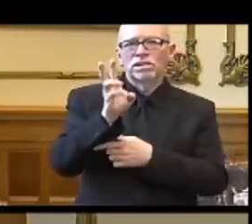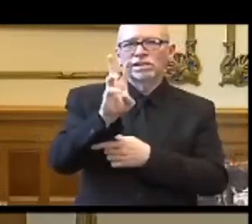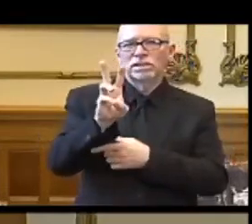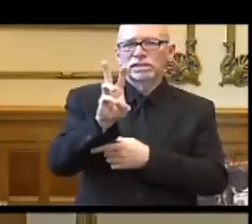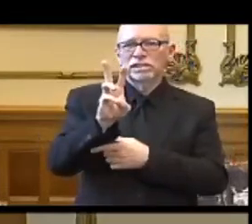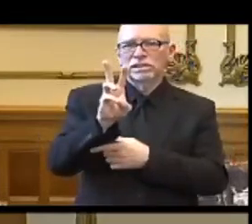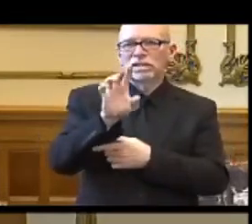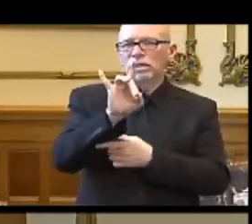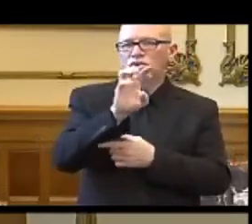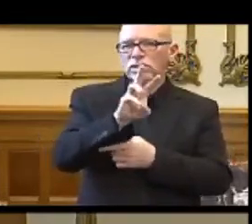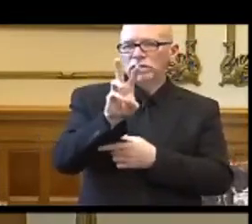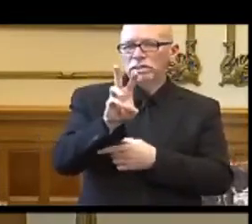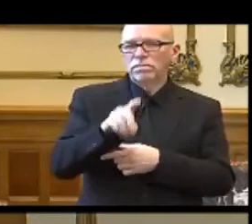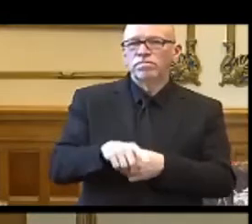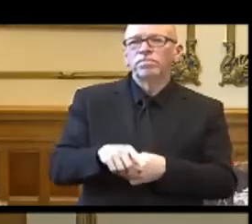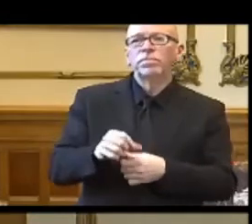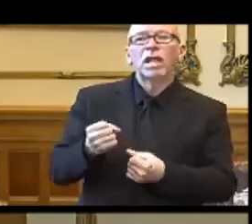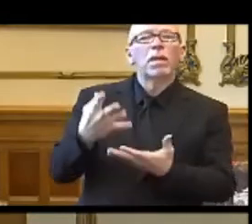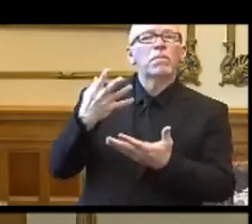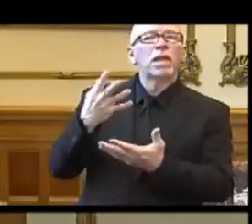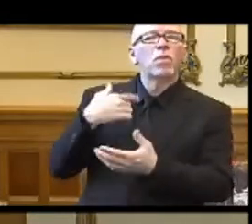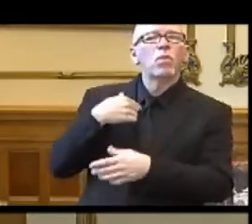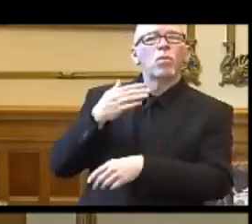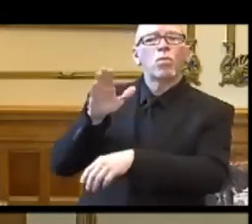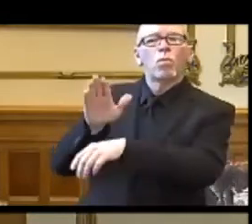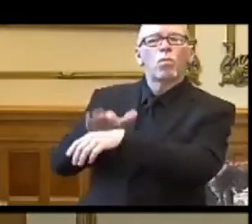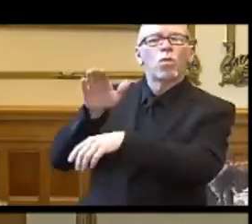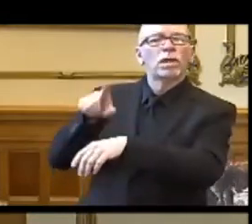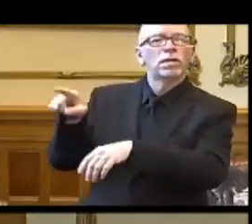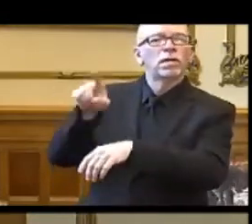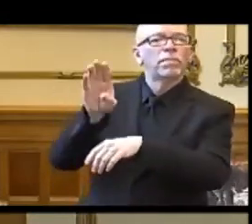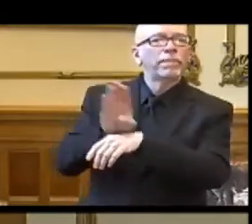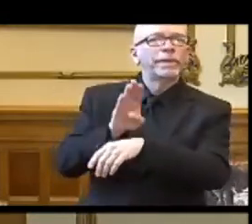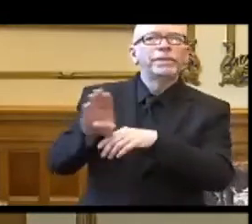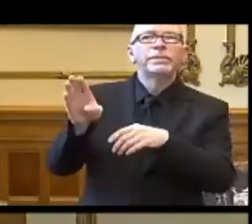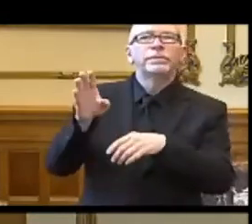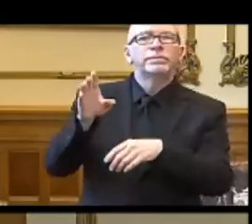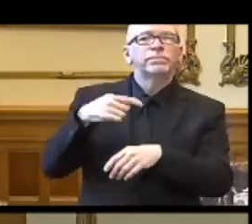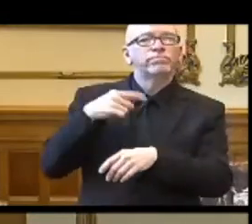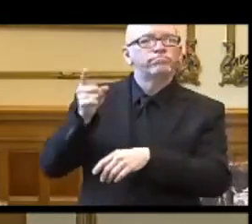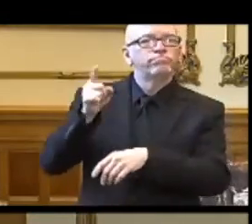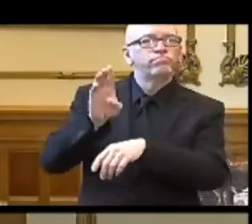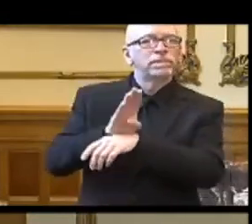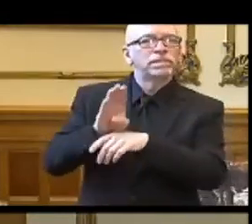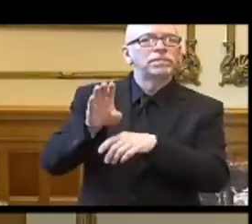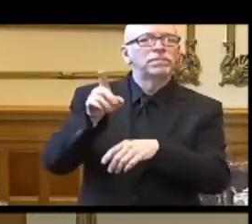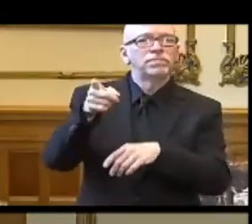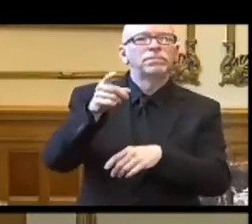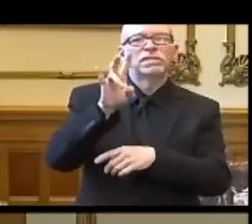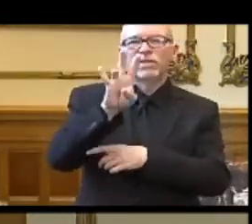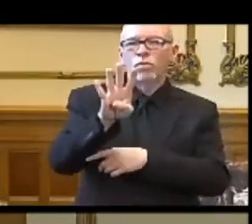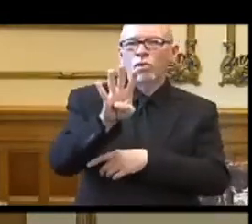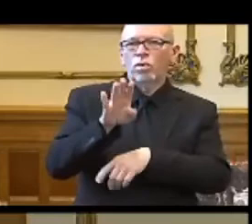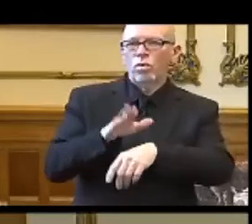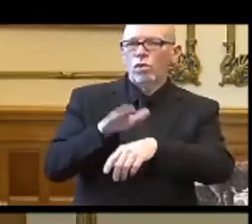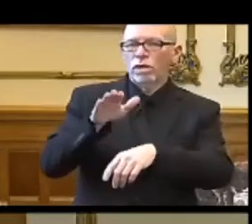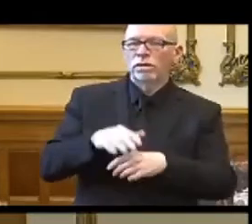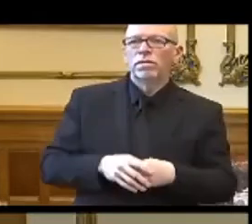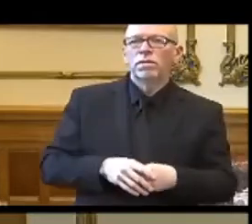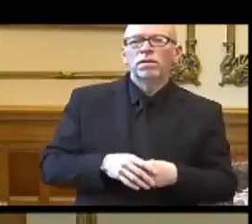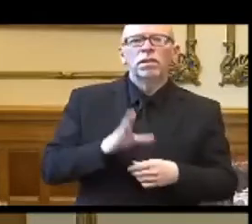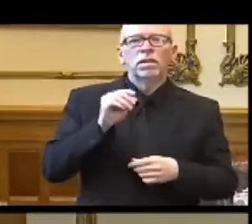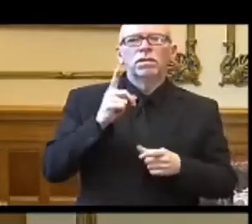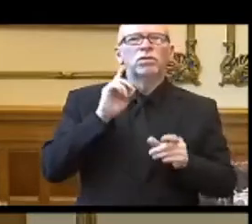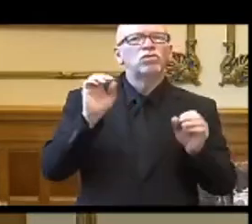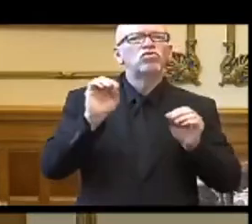866. The number of verbal warnings that were issued to businesses is 74. And there have been